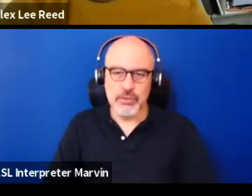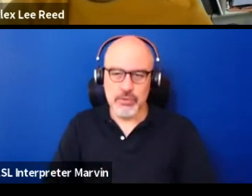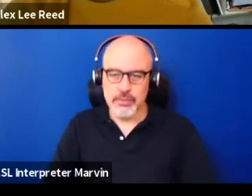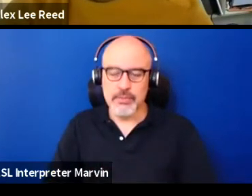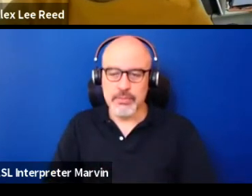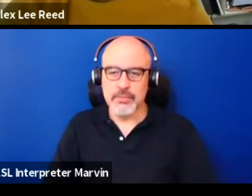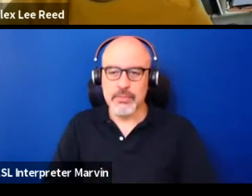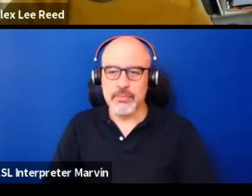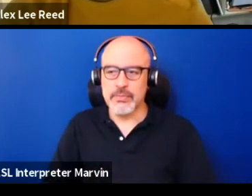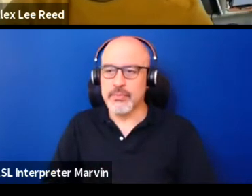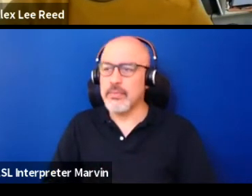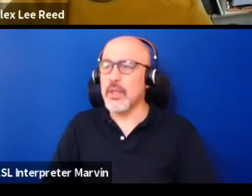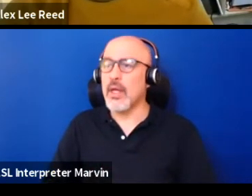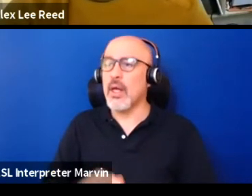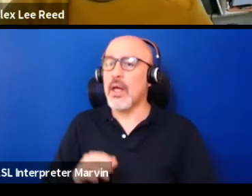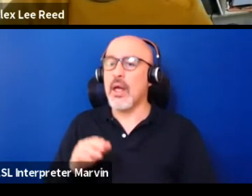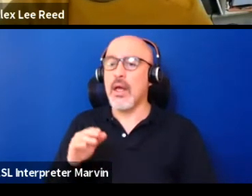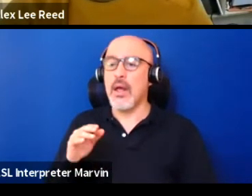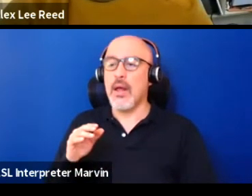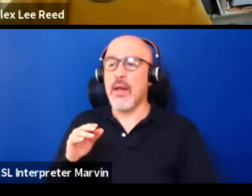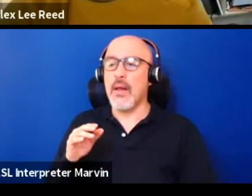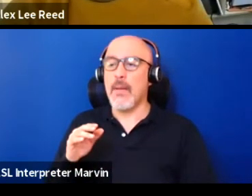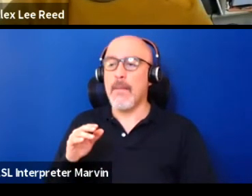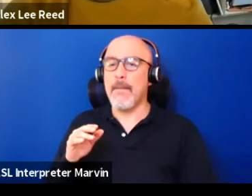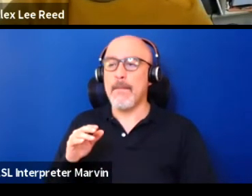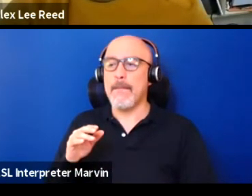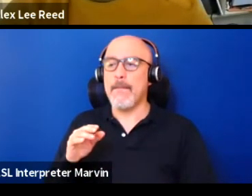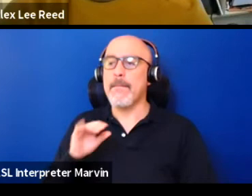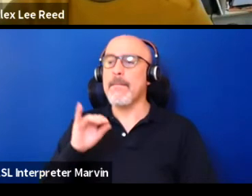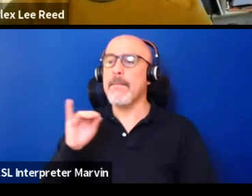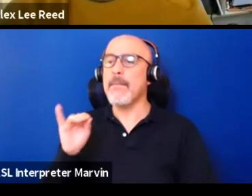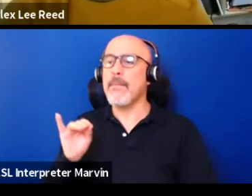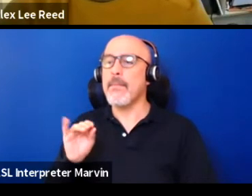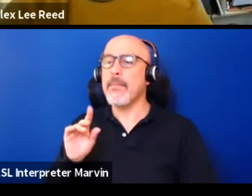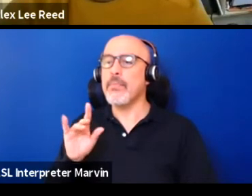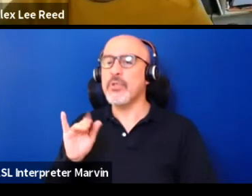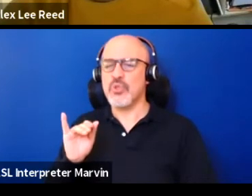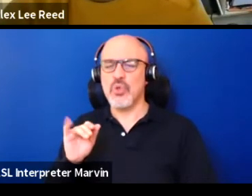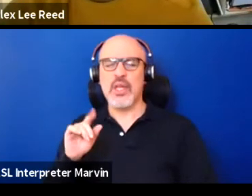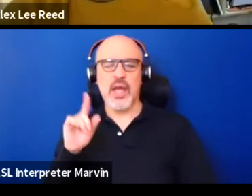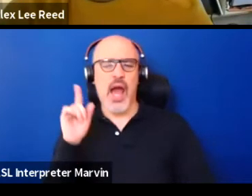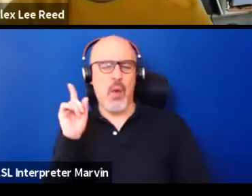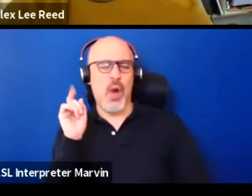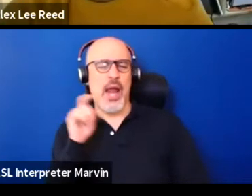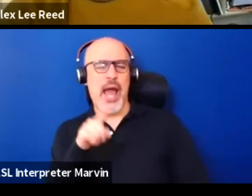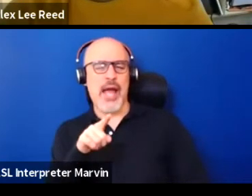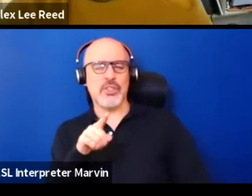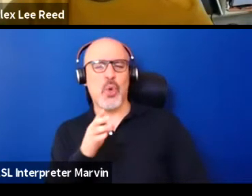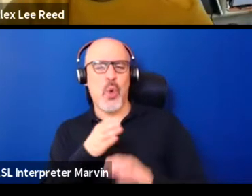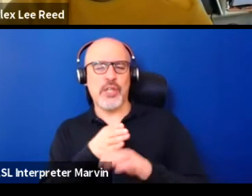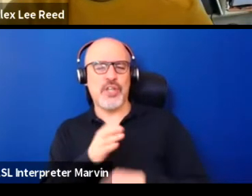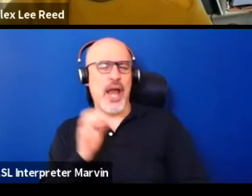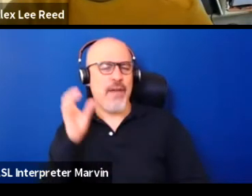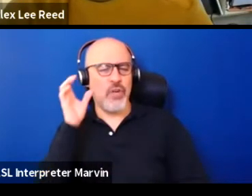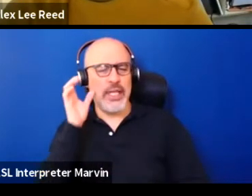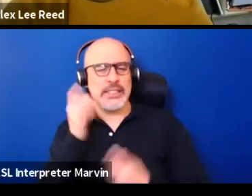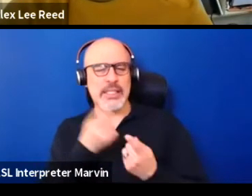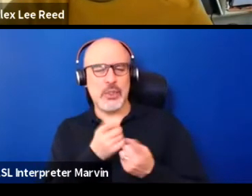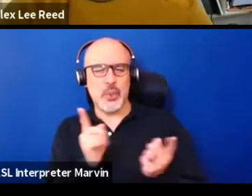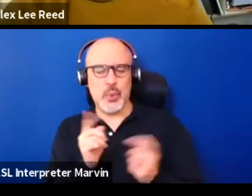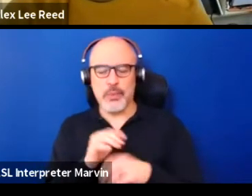Uh-huh. You know, I want to ask a question after listening to all of you. Do you